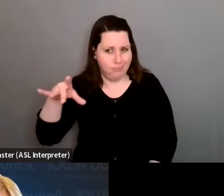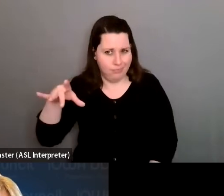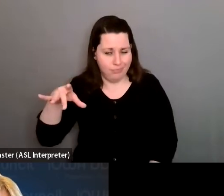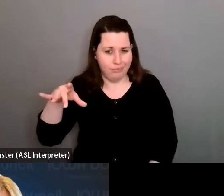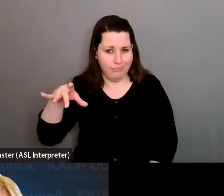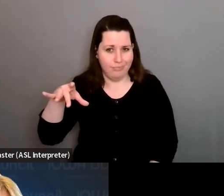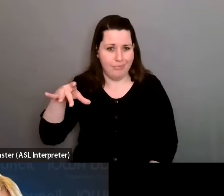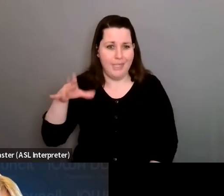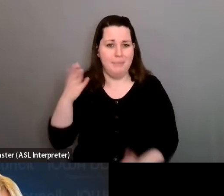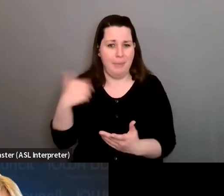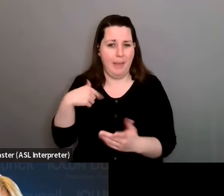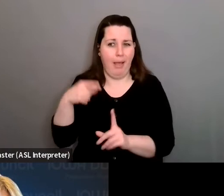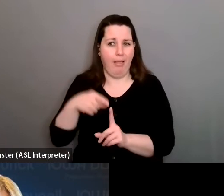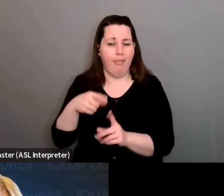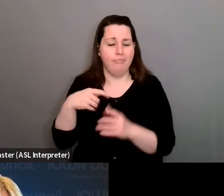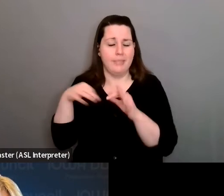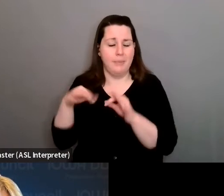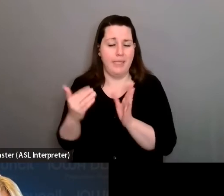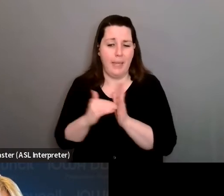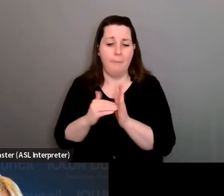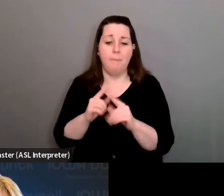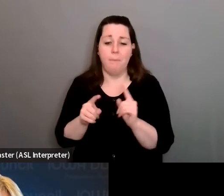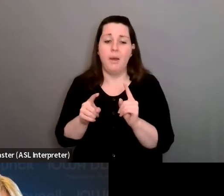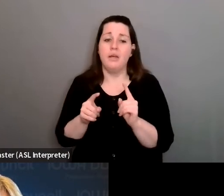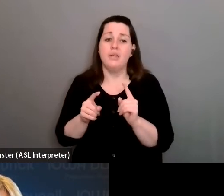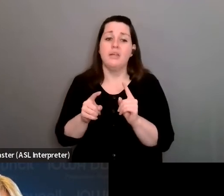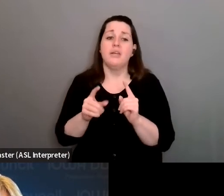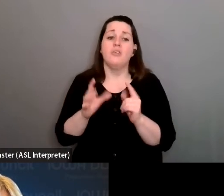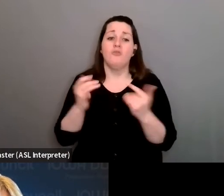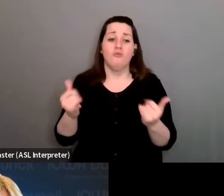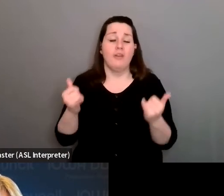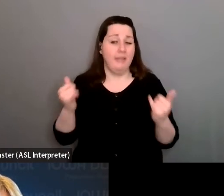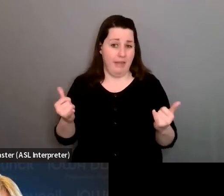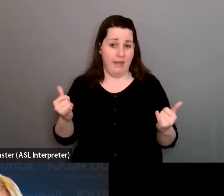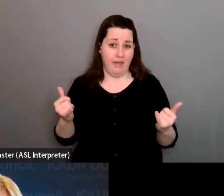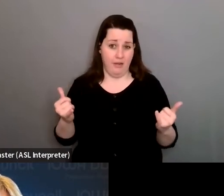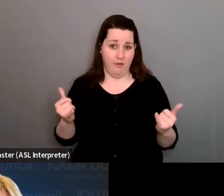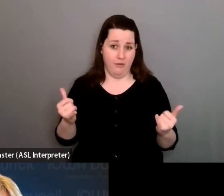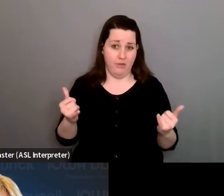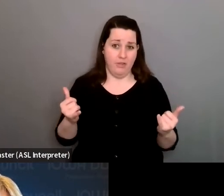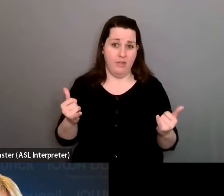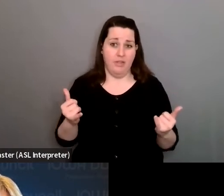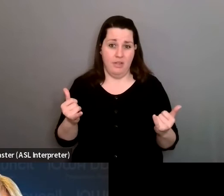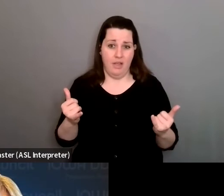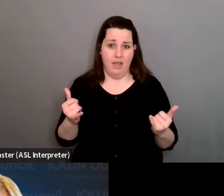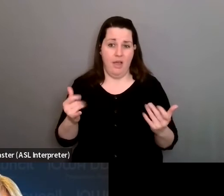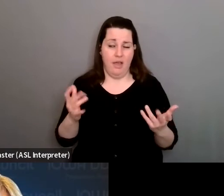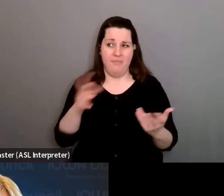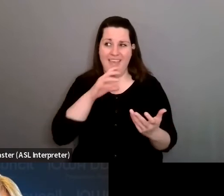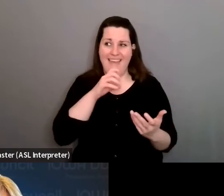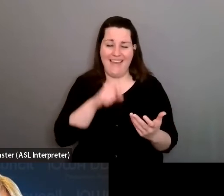probably come back to this later on. There is a national effort right now in what is called the Age Adjustment